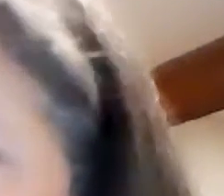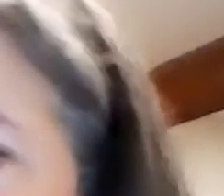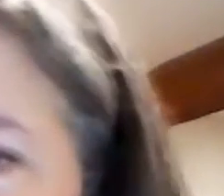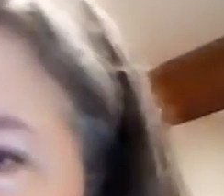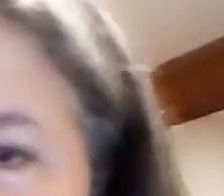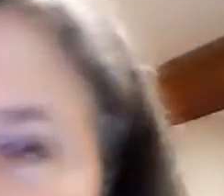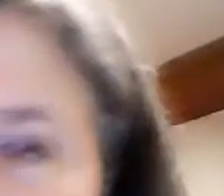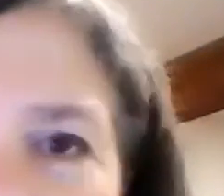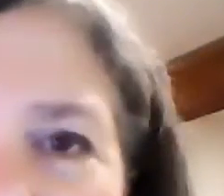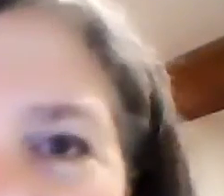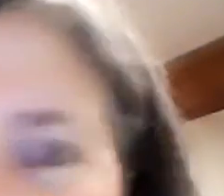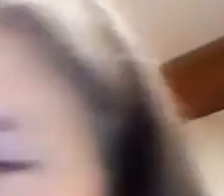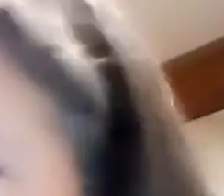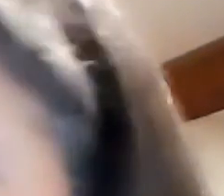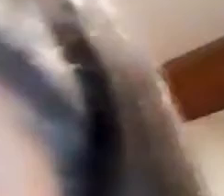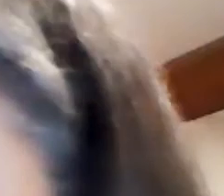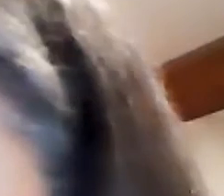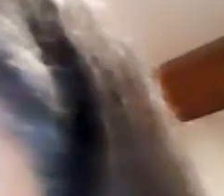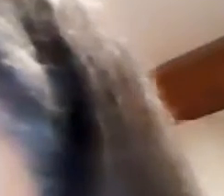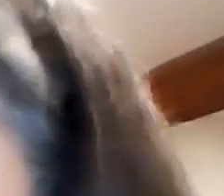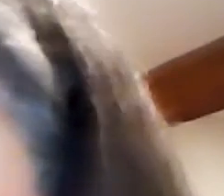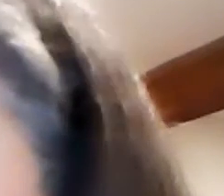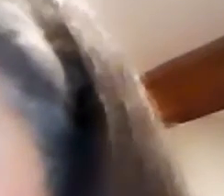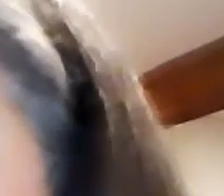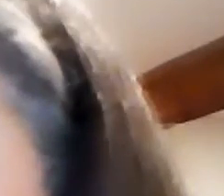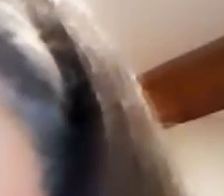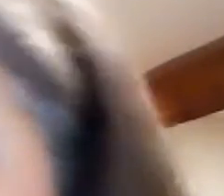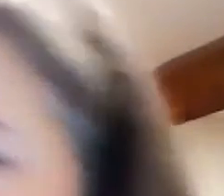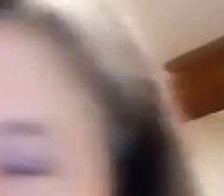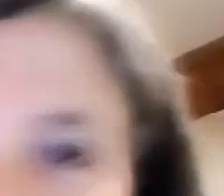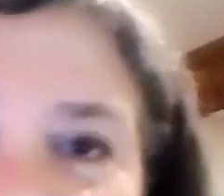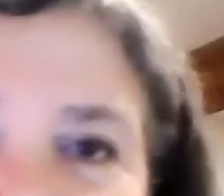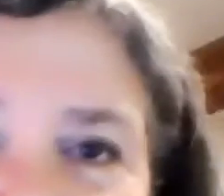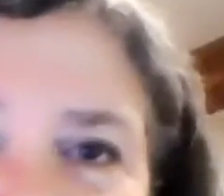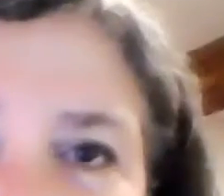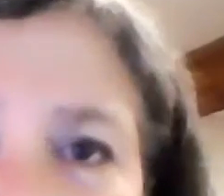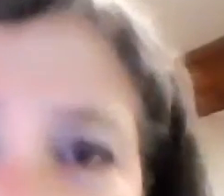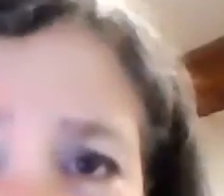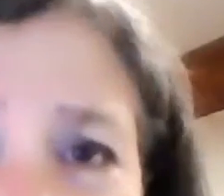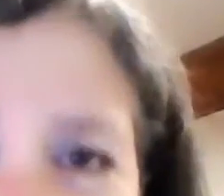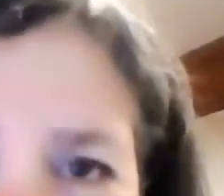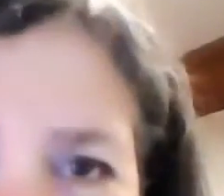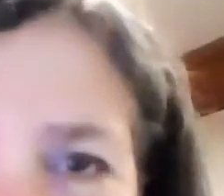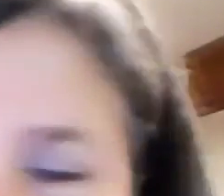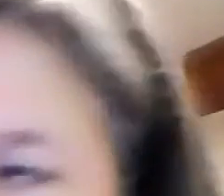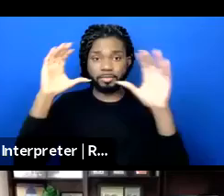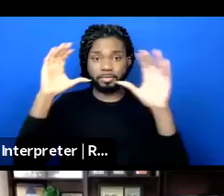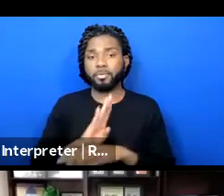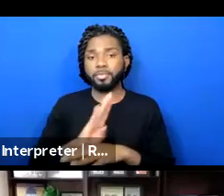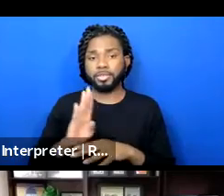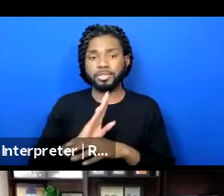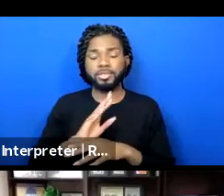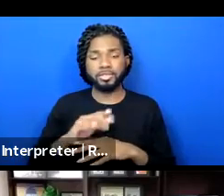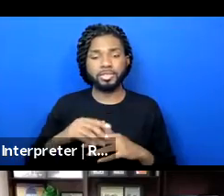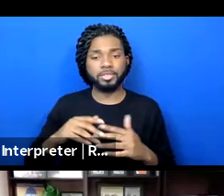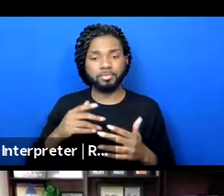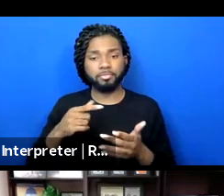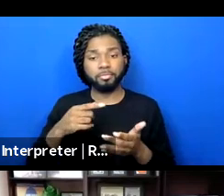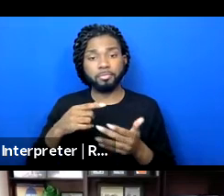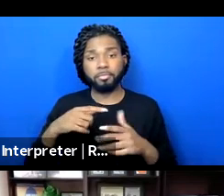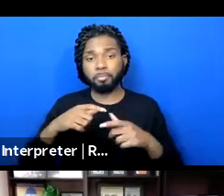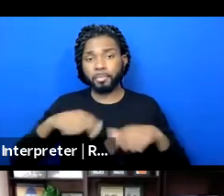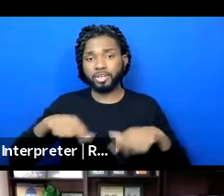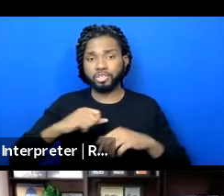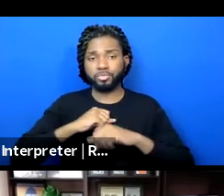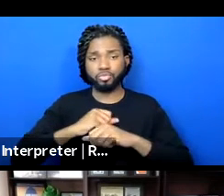time ever for forgivable loans through the Small Business Administration Paycheck Protection Program. And